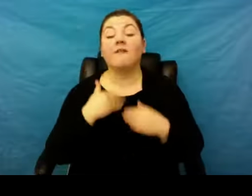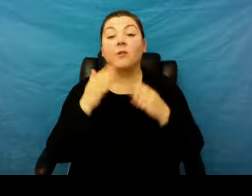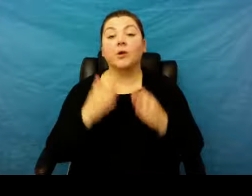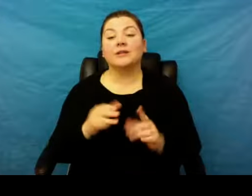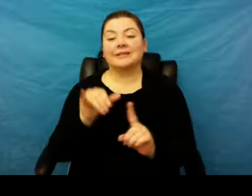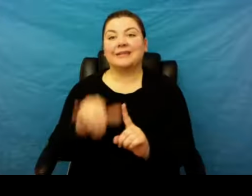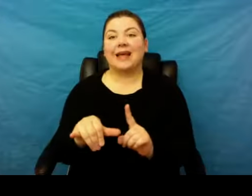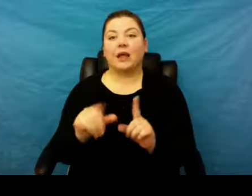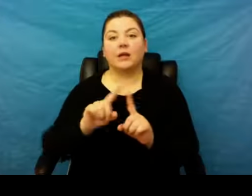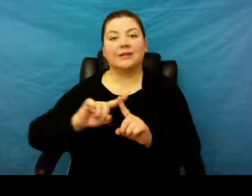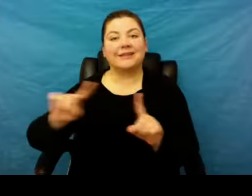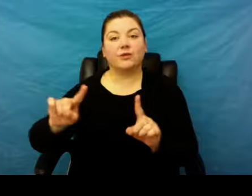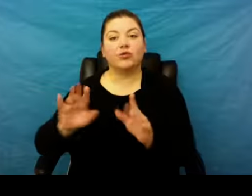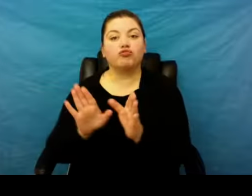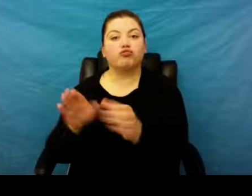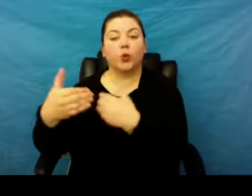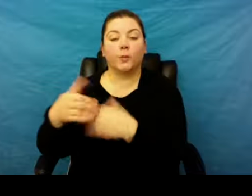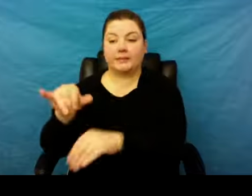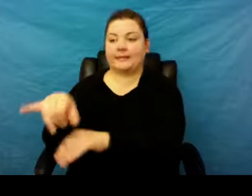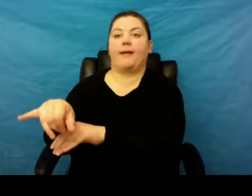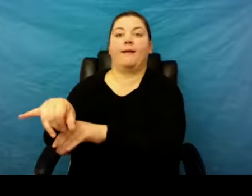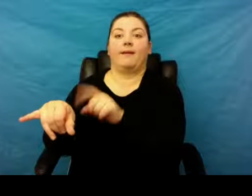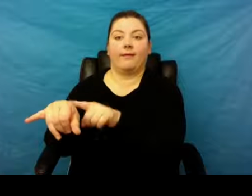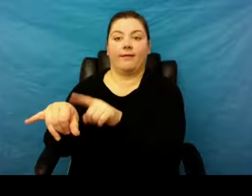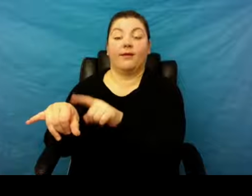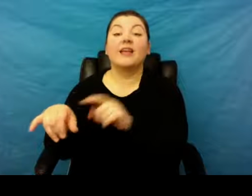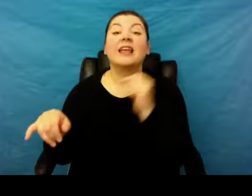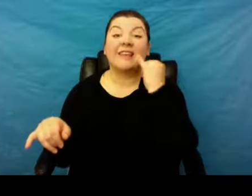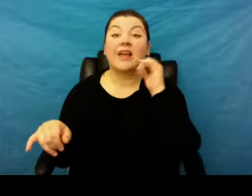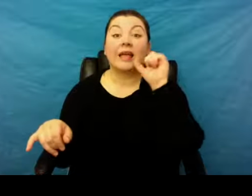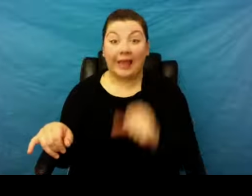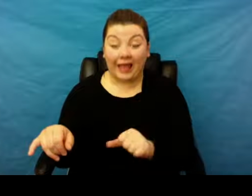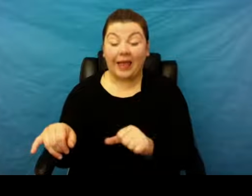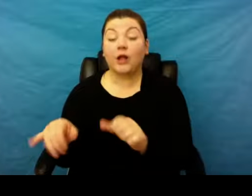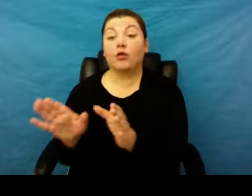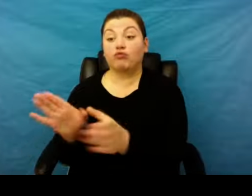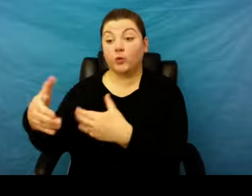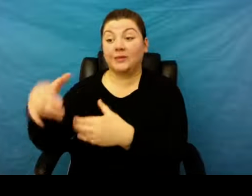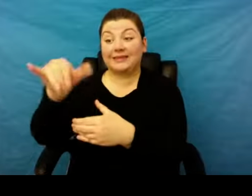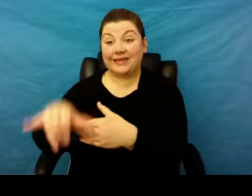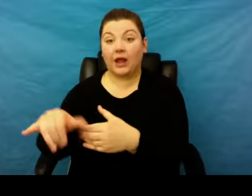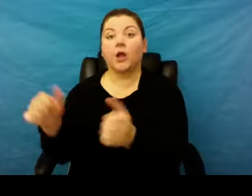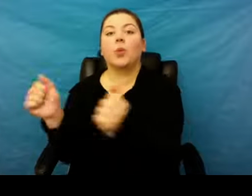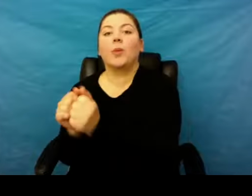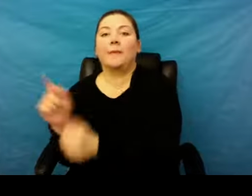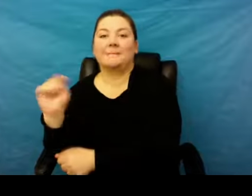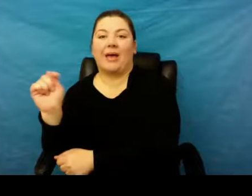room. If you're able, have the person who's sick have their own bathroom.